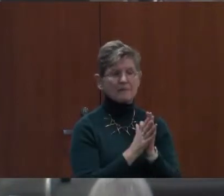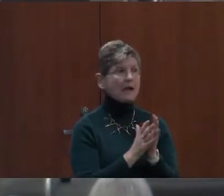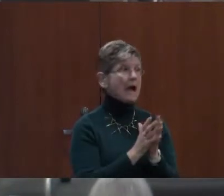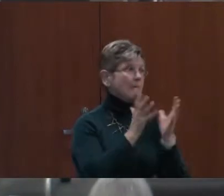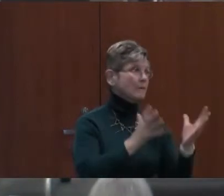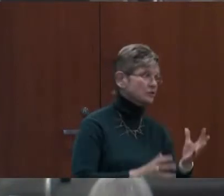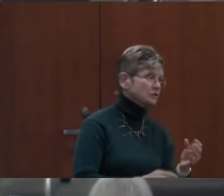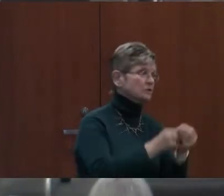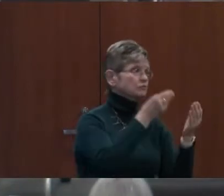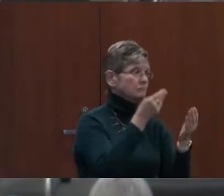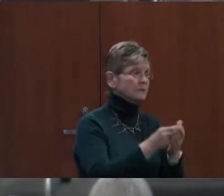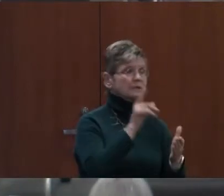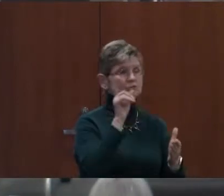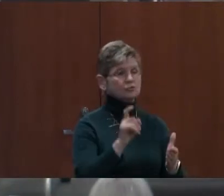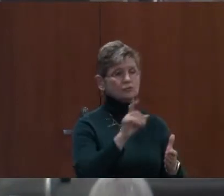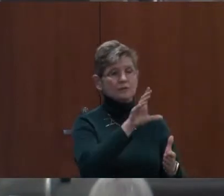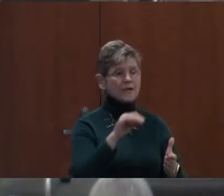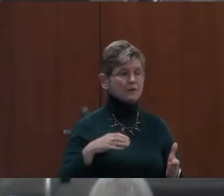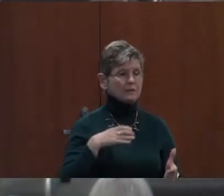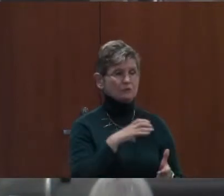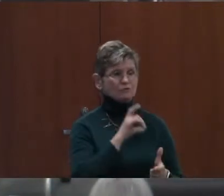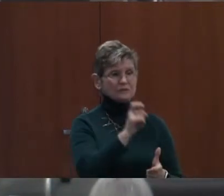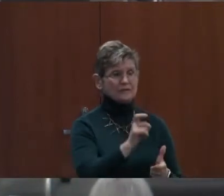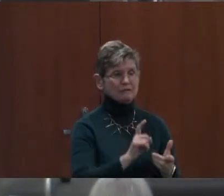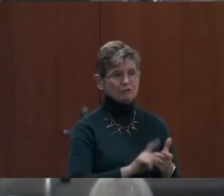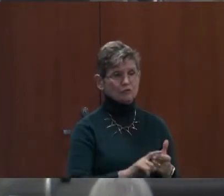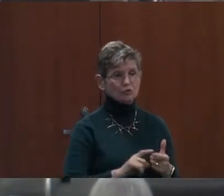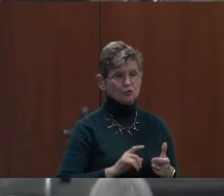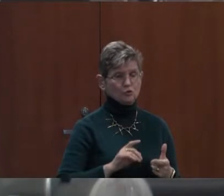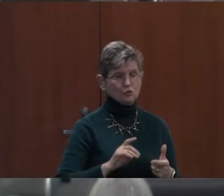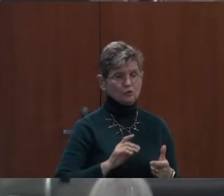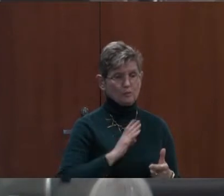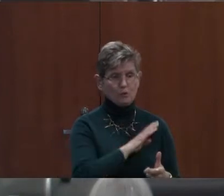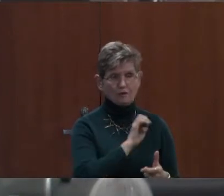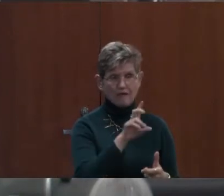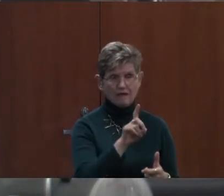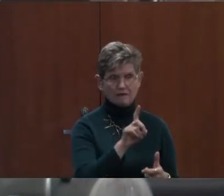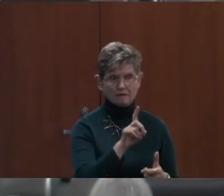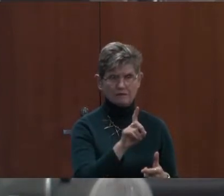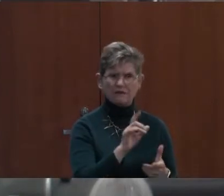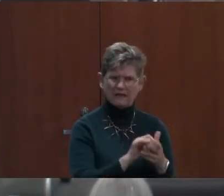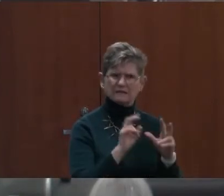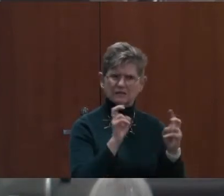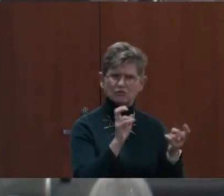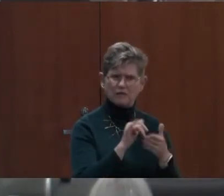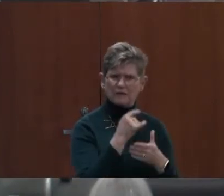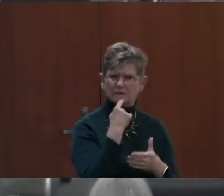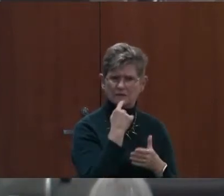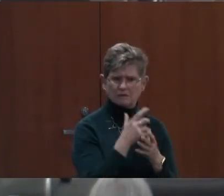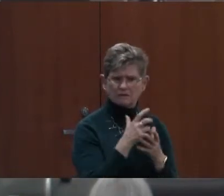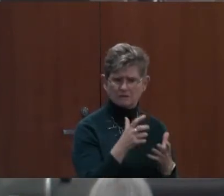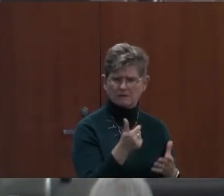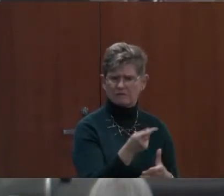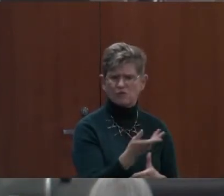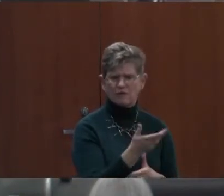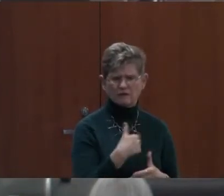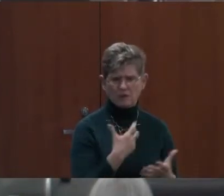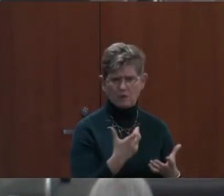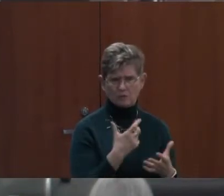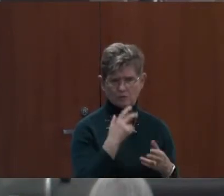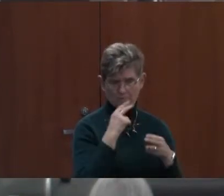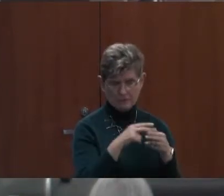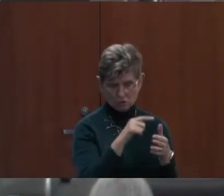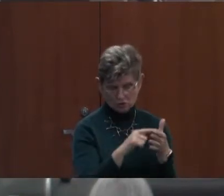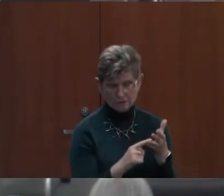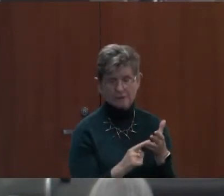money should the county commissioners give to this board, and it's an issue that says a lot. And so there are a couple of things that I do want to go over. One is